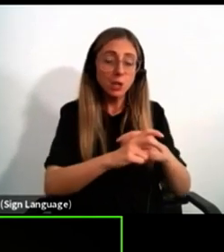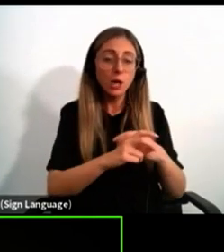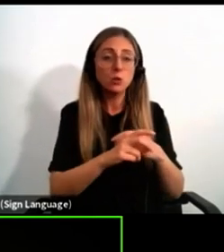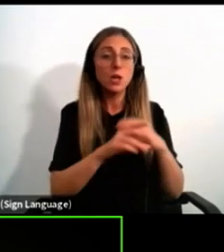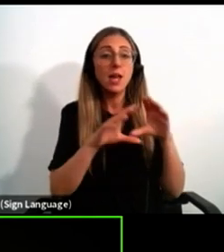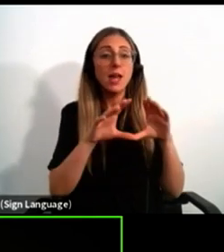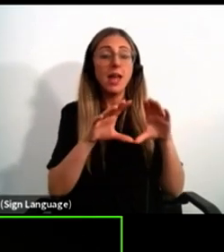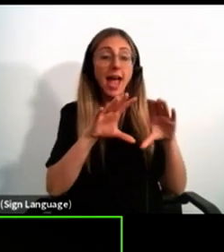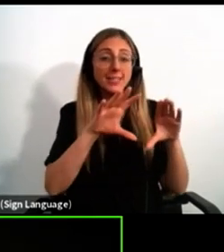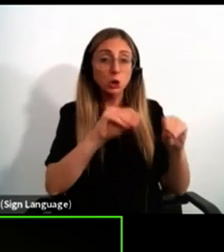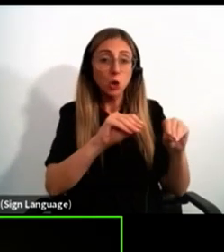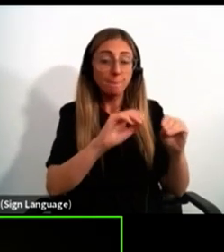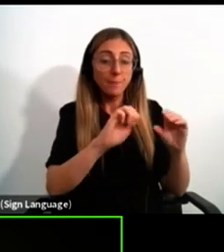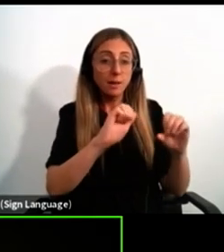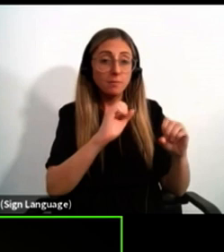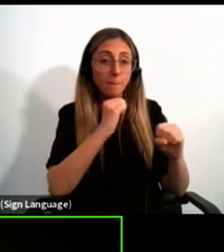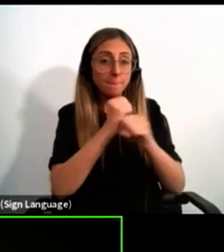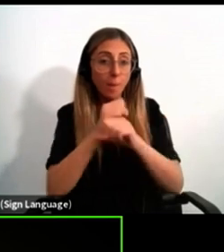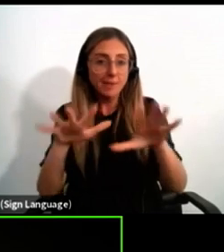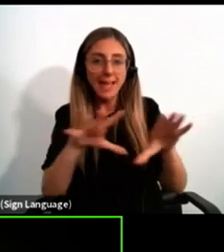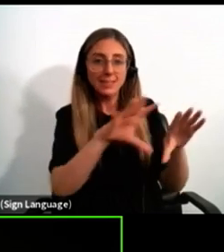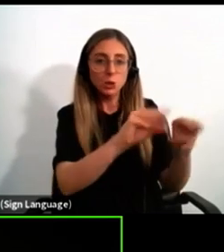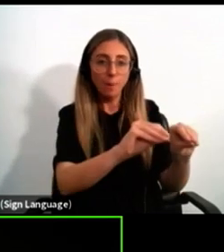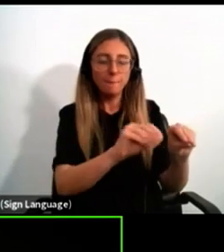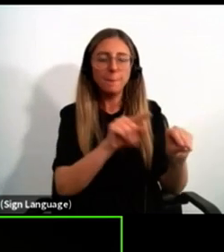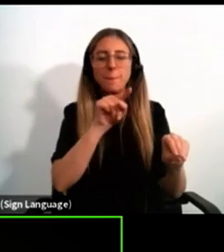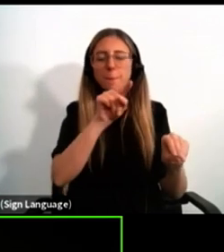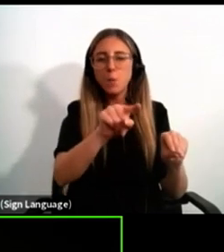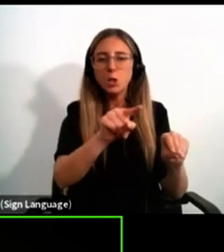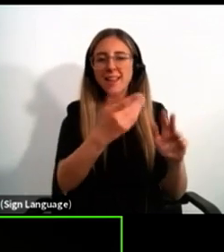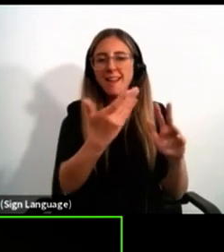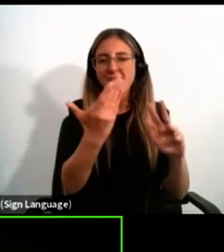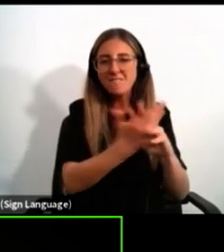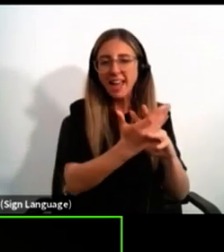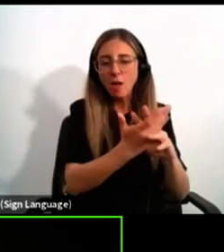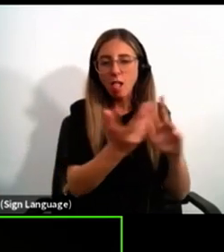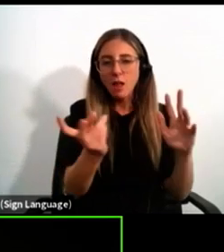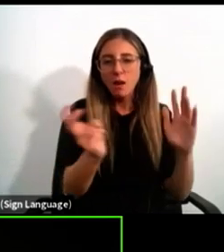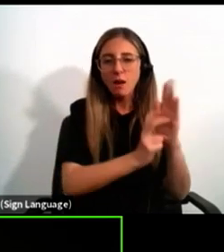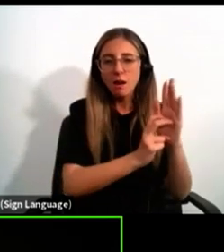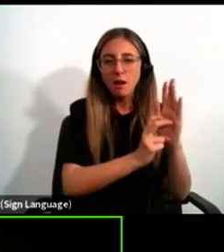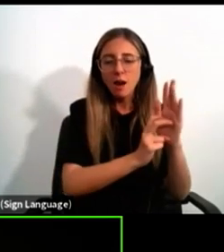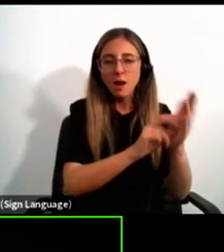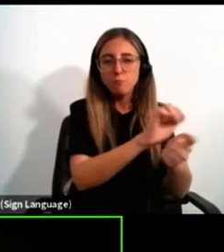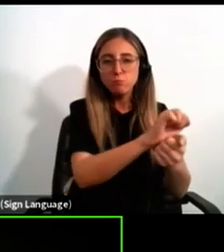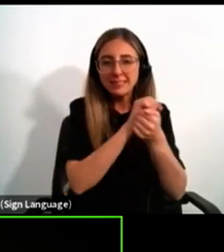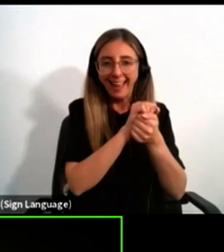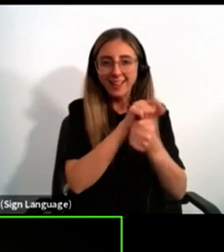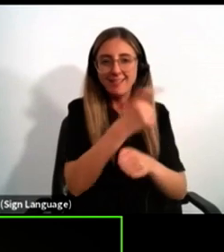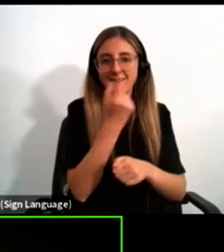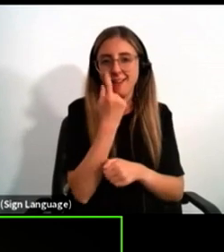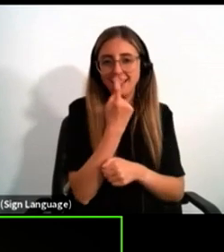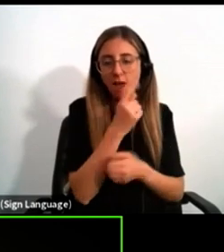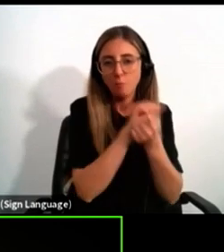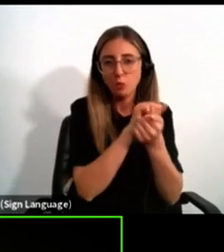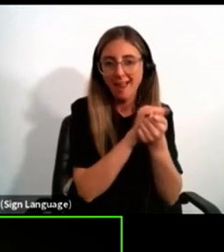the publication. But before that, kind of file in the patent and protection of the idea. And so